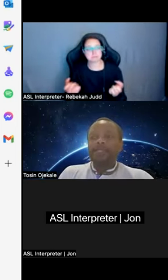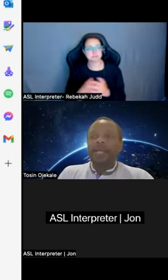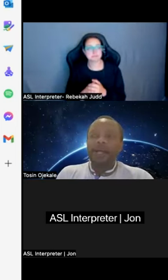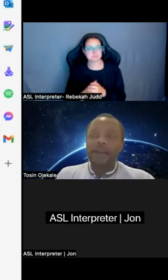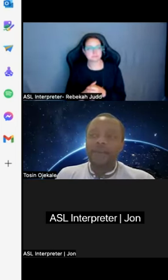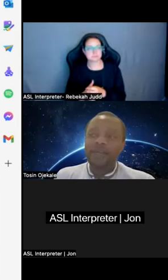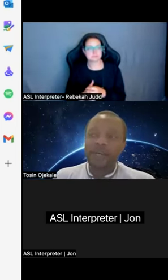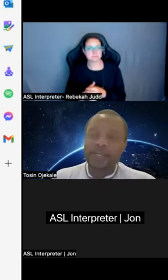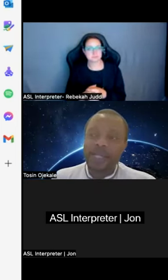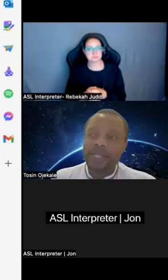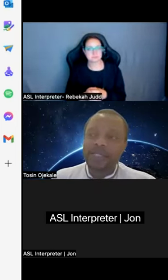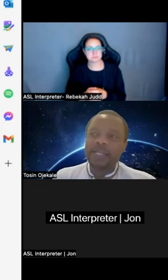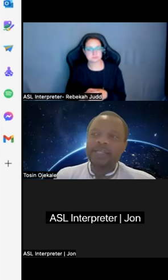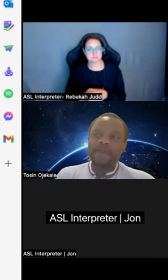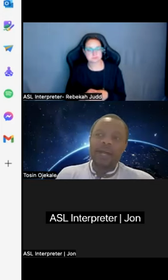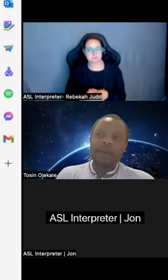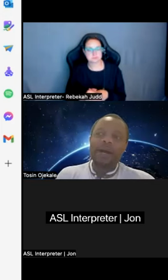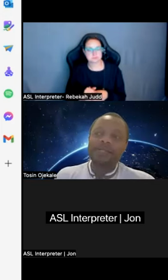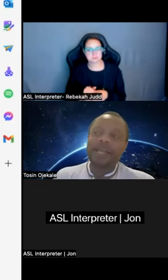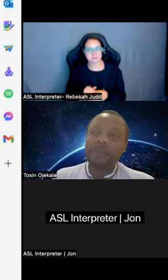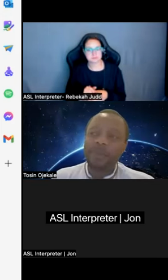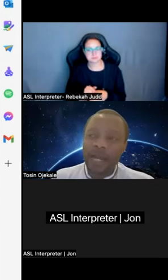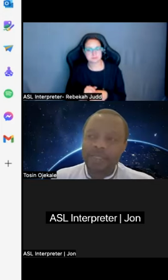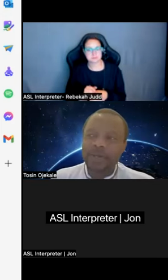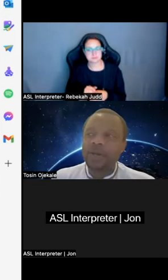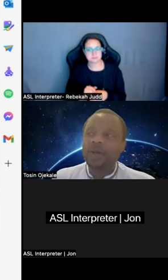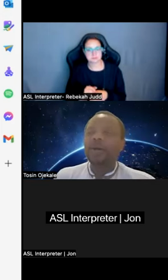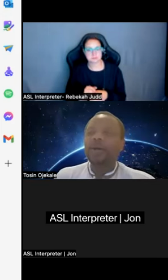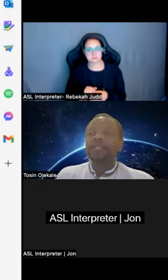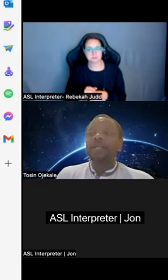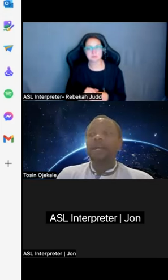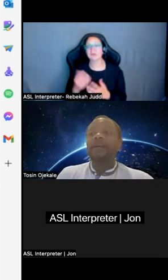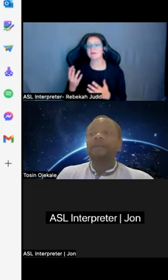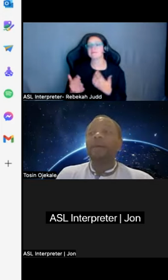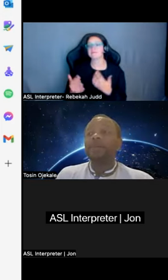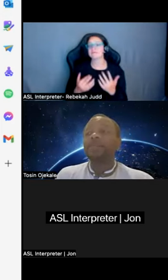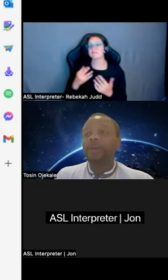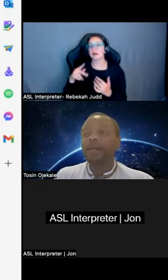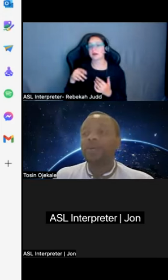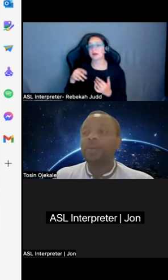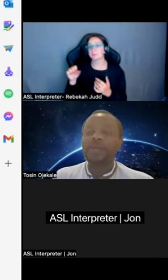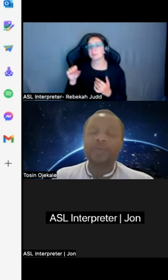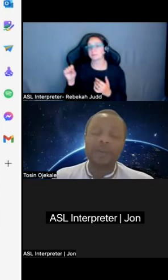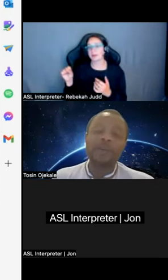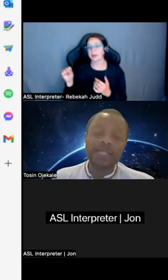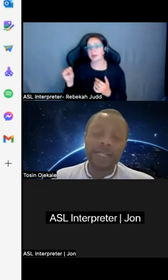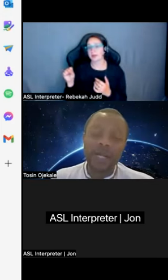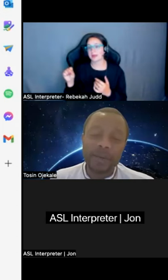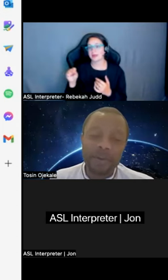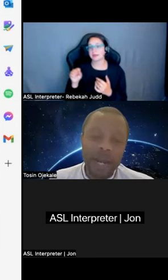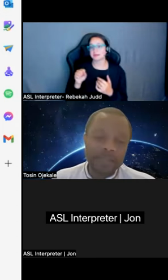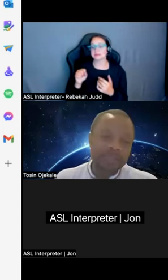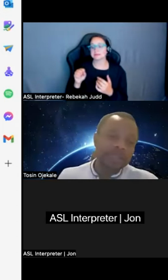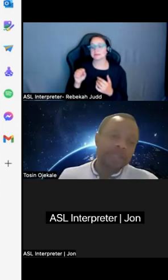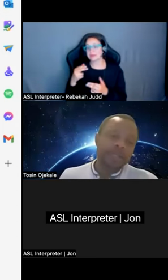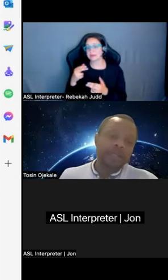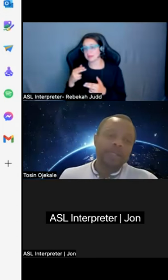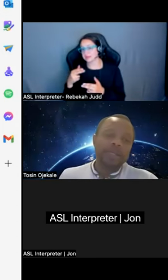Yes, Derek says, is Firepass a brand? Is Firepass a brand or a piece of equipment? It's actually a